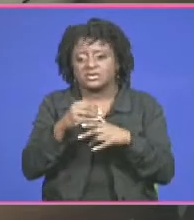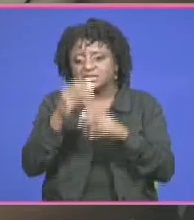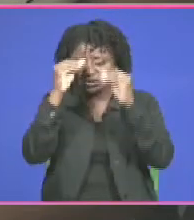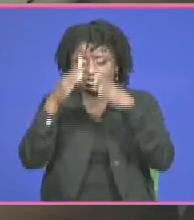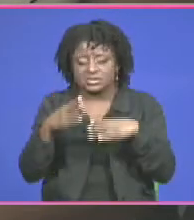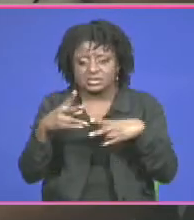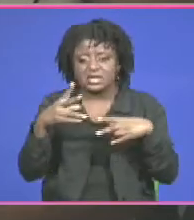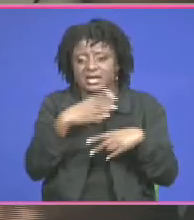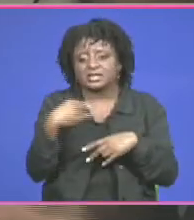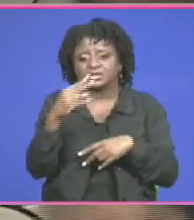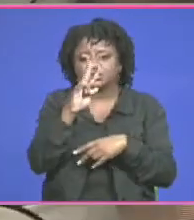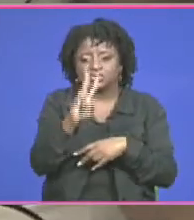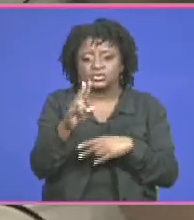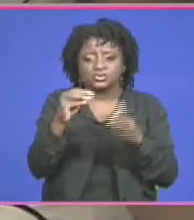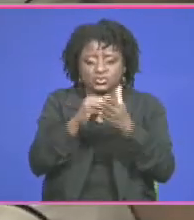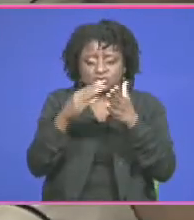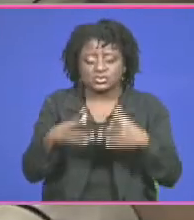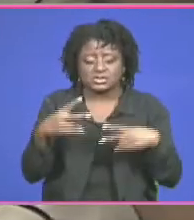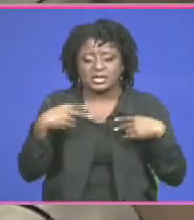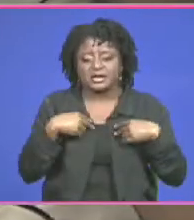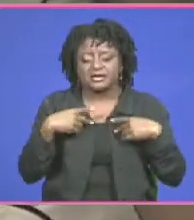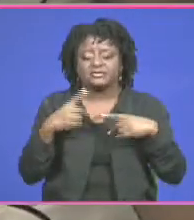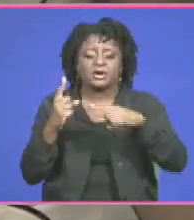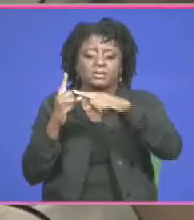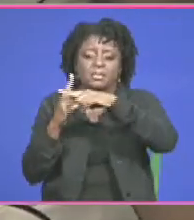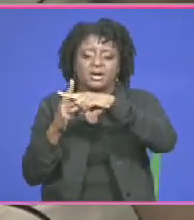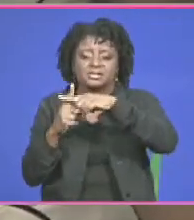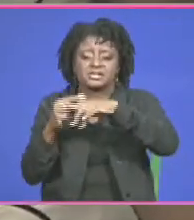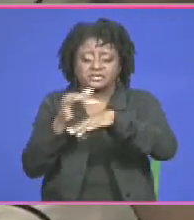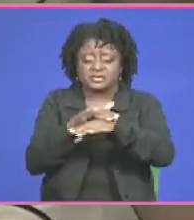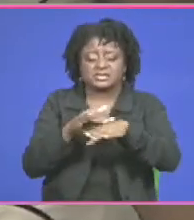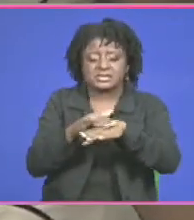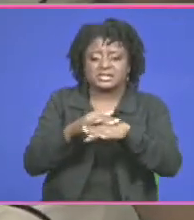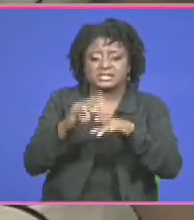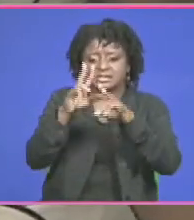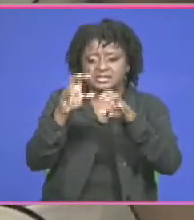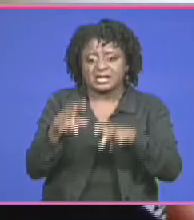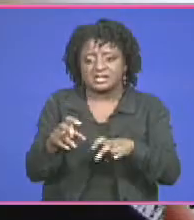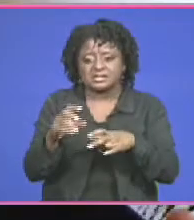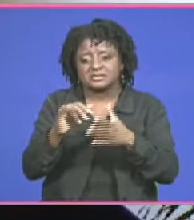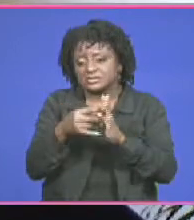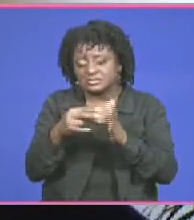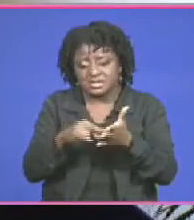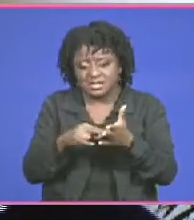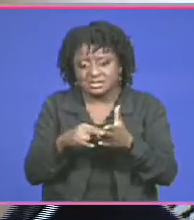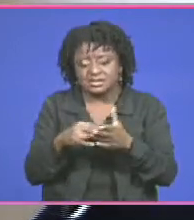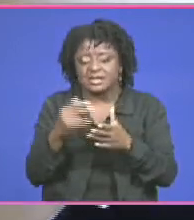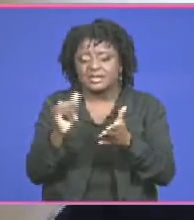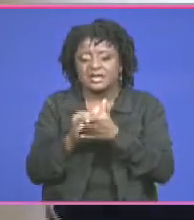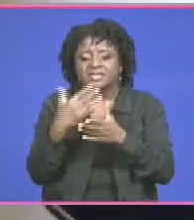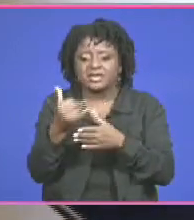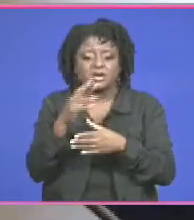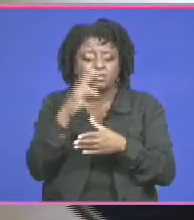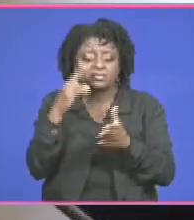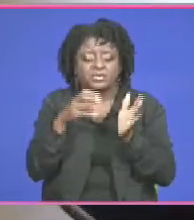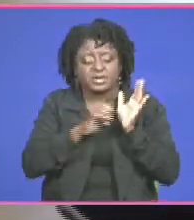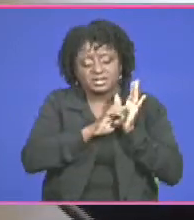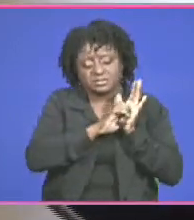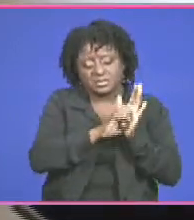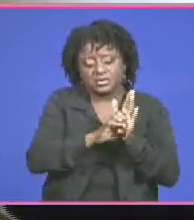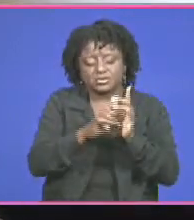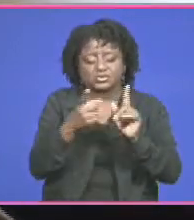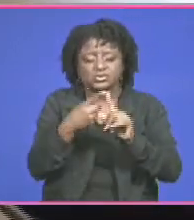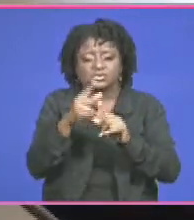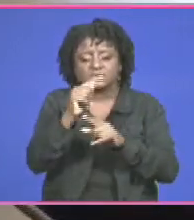positive skin tests, which only means they have been exposed to tuberculosis. We have screened